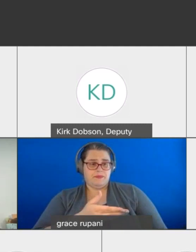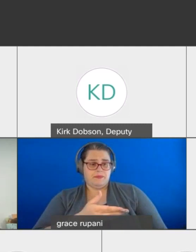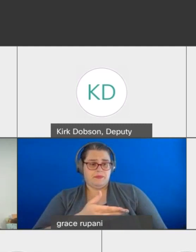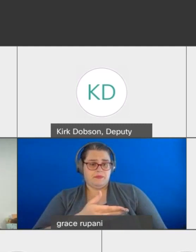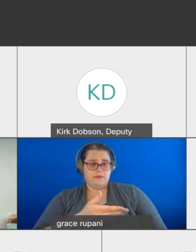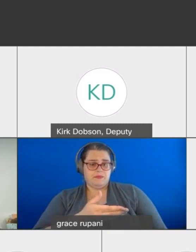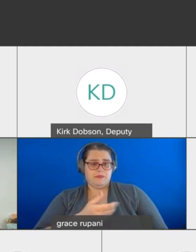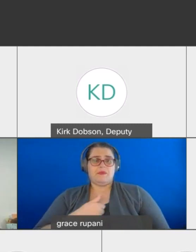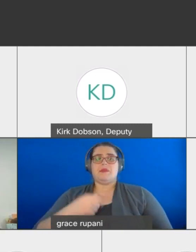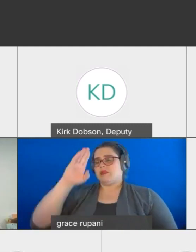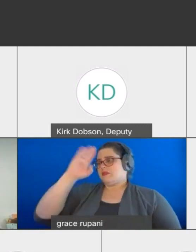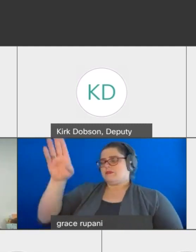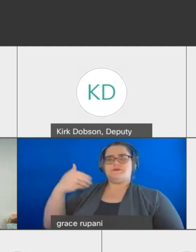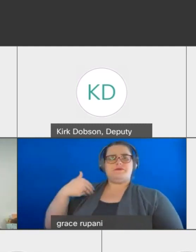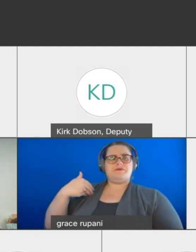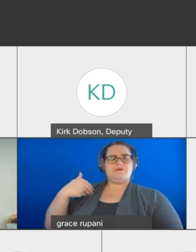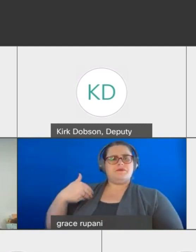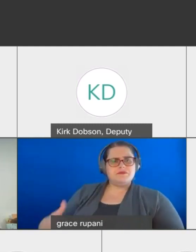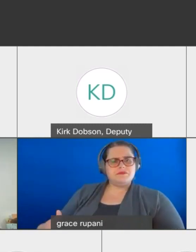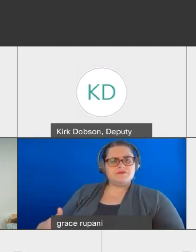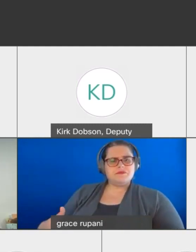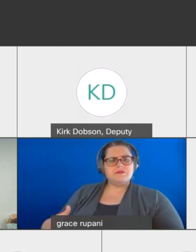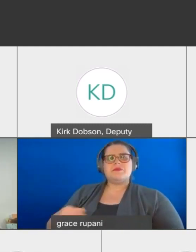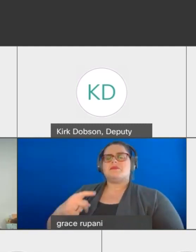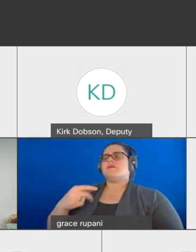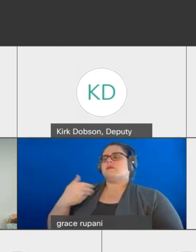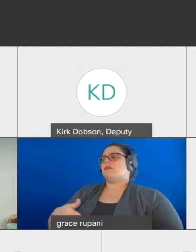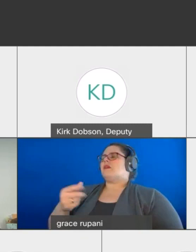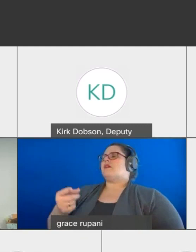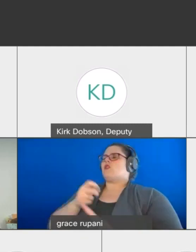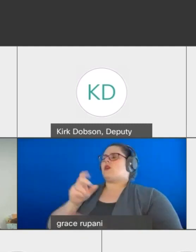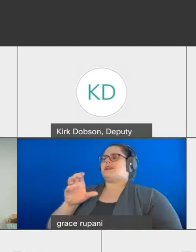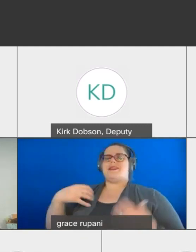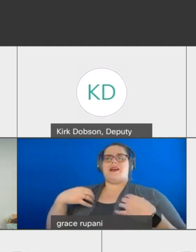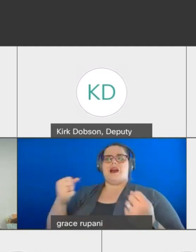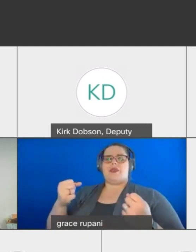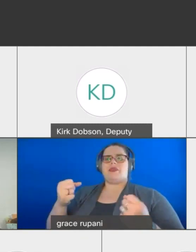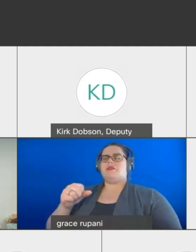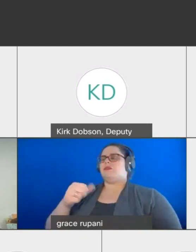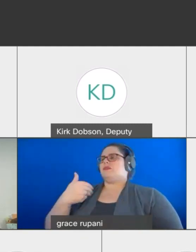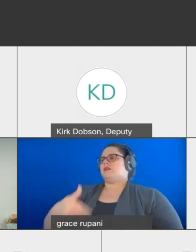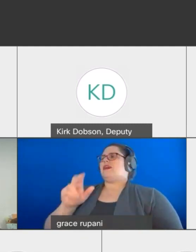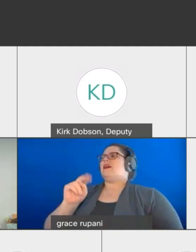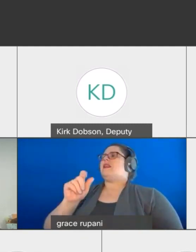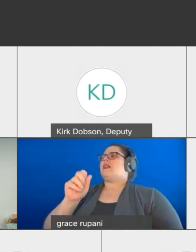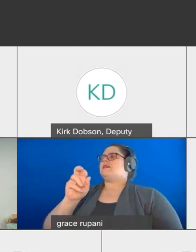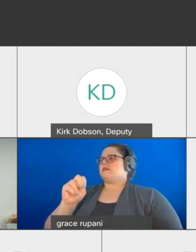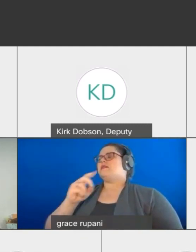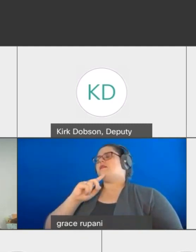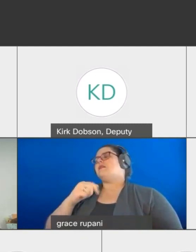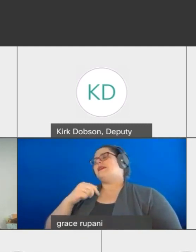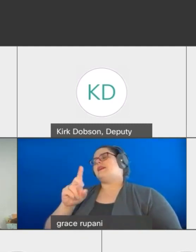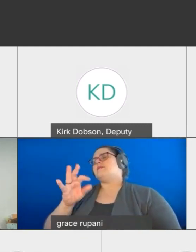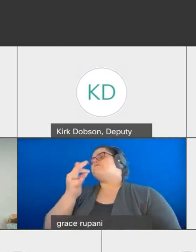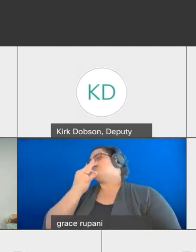Hi, Director Reese, it's Nelson. You're correct. It is soon and very soon. We anticipate the adult